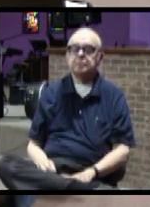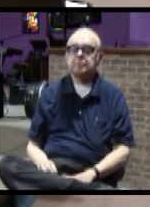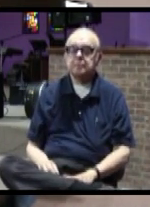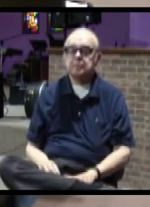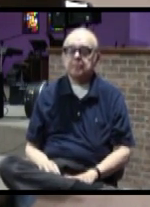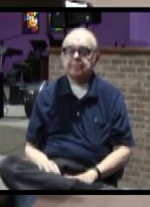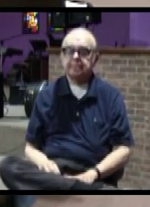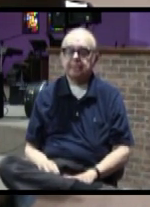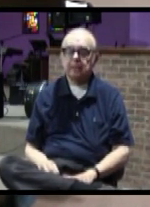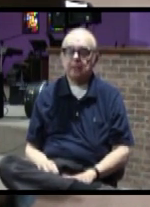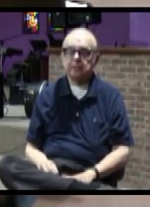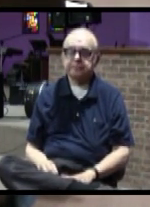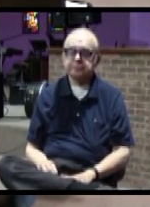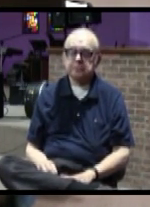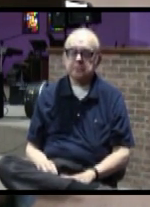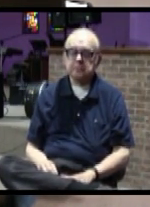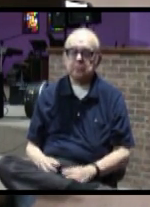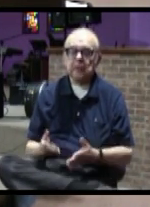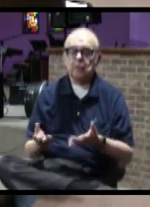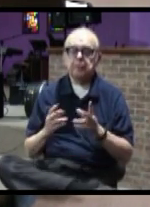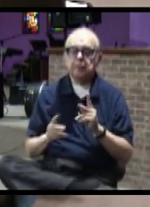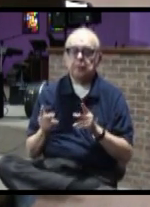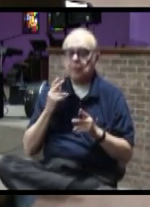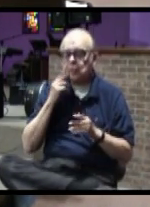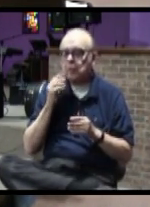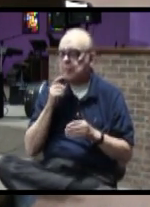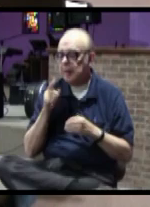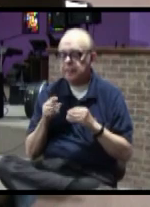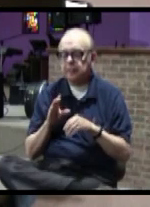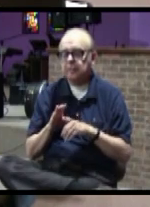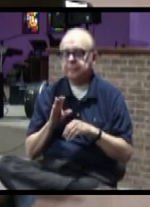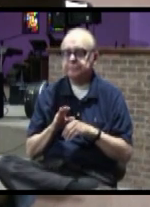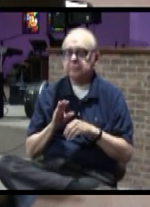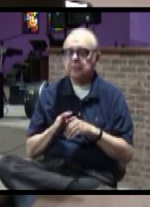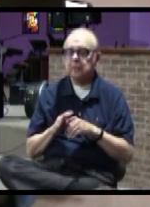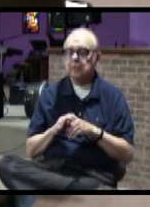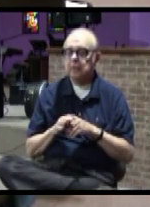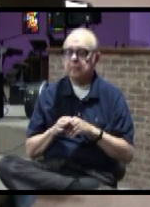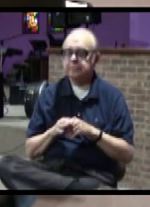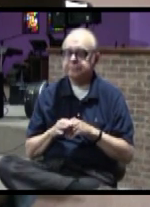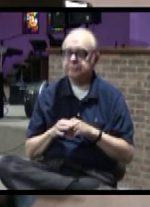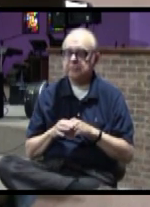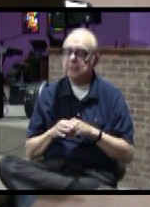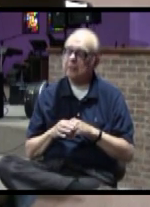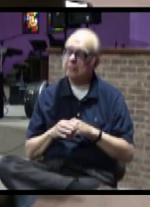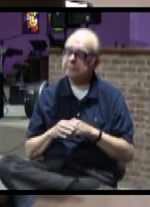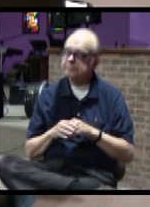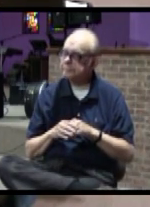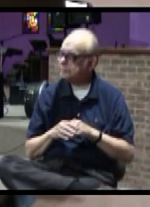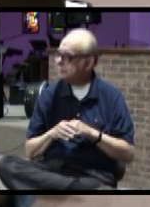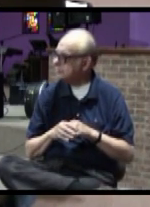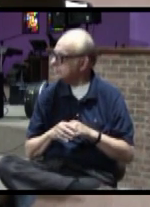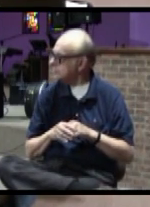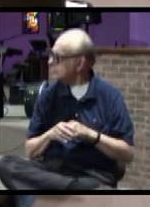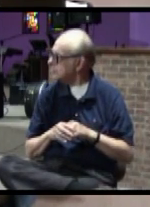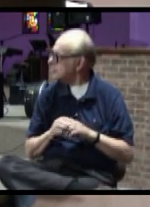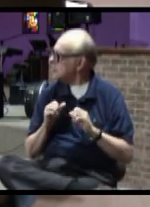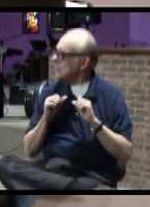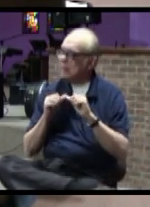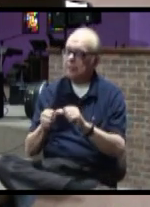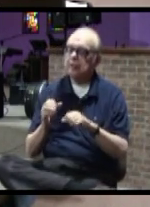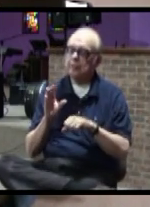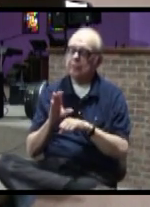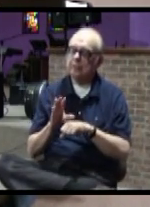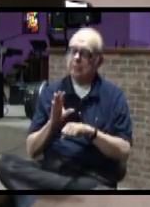I want people to know what this place stands for and who it is. Because it stood for the Word of God and is standing for the Word of